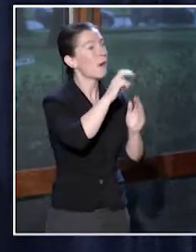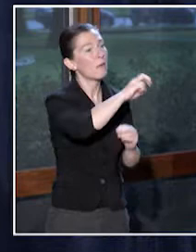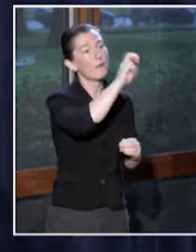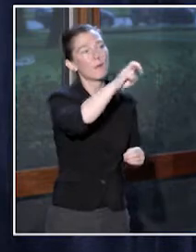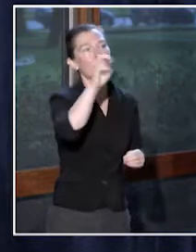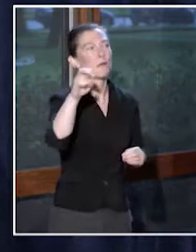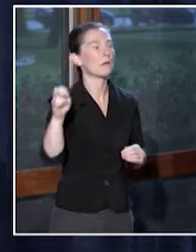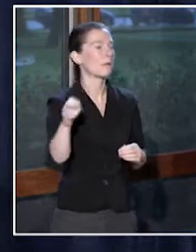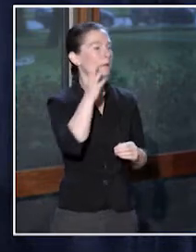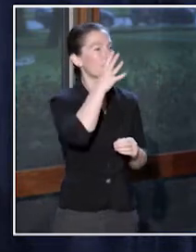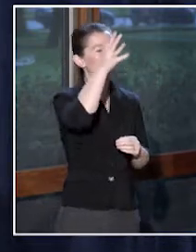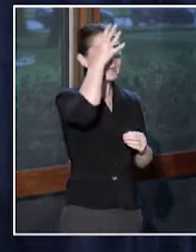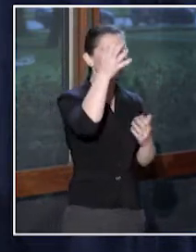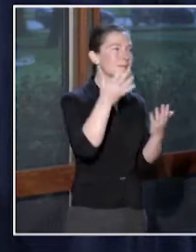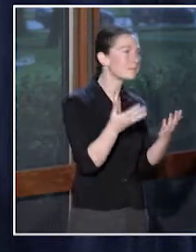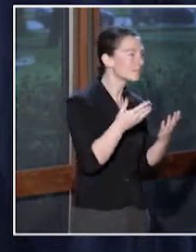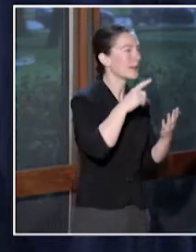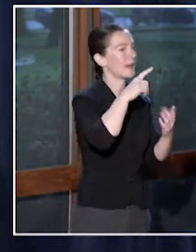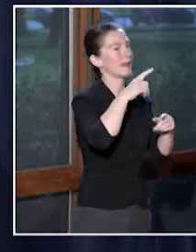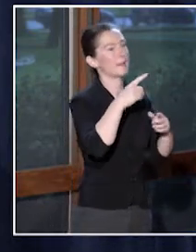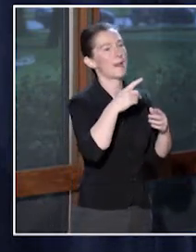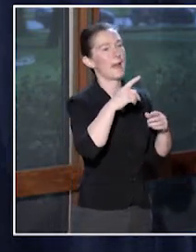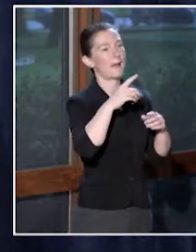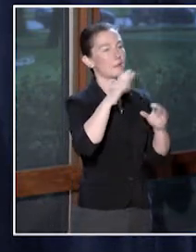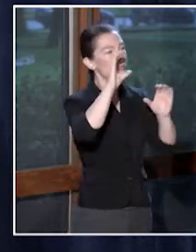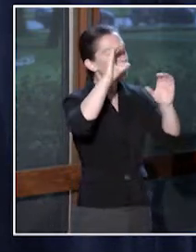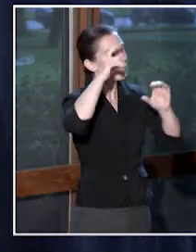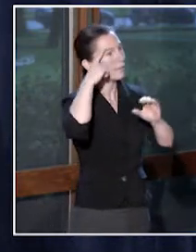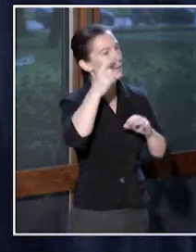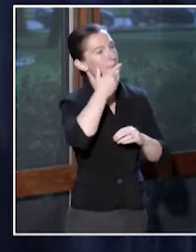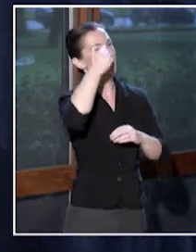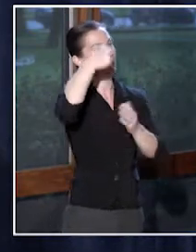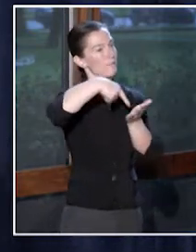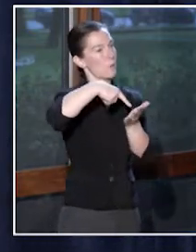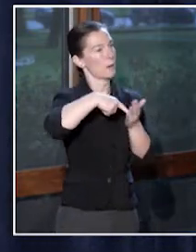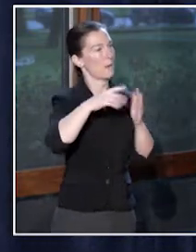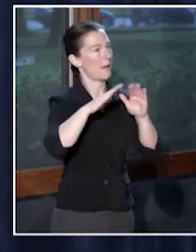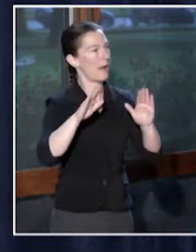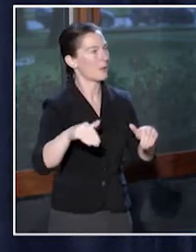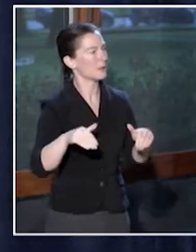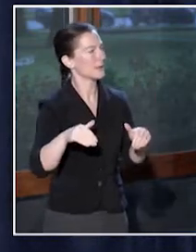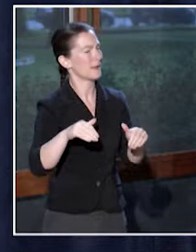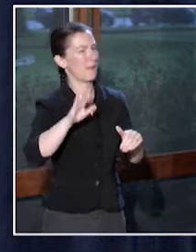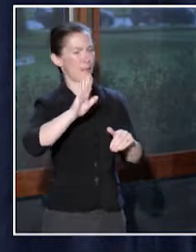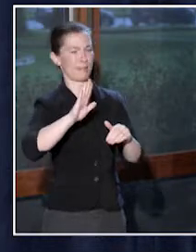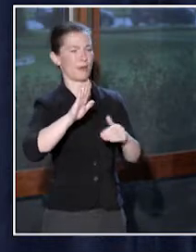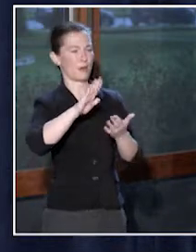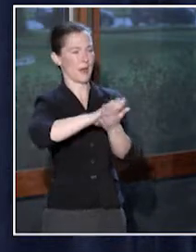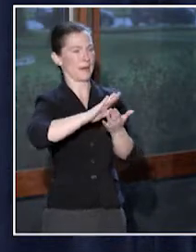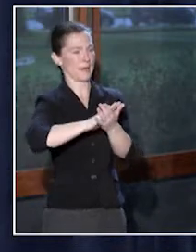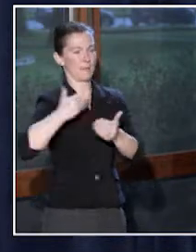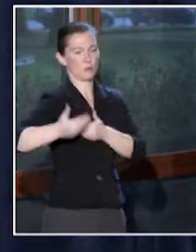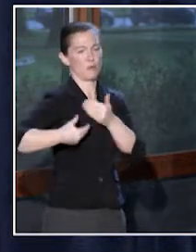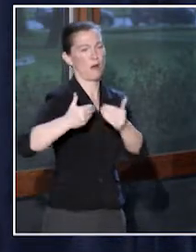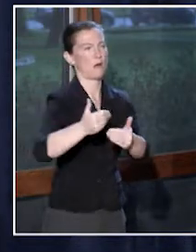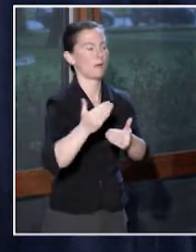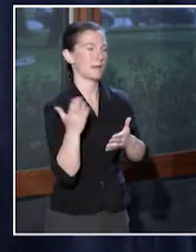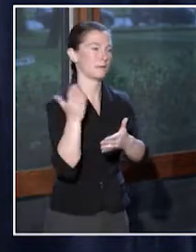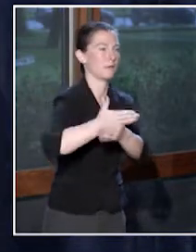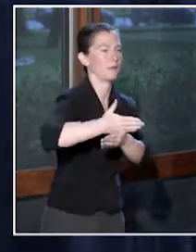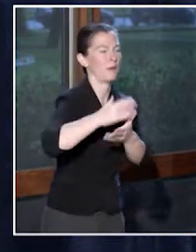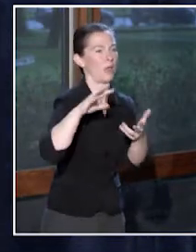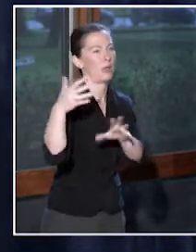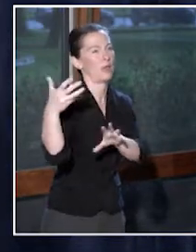housing affordability, it disrupts their academic progress. And of course, kids who have lower incomes are more